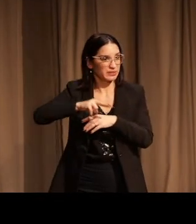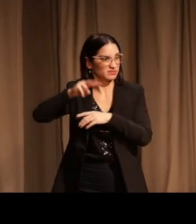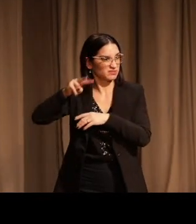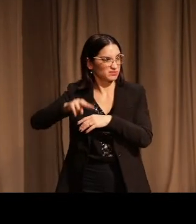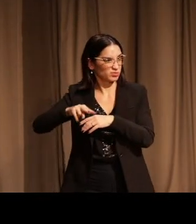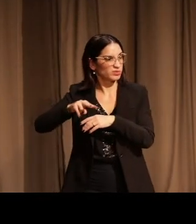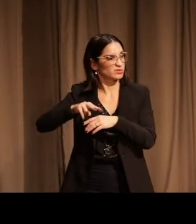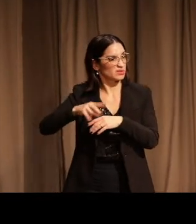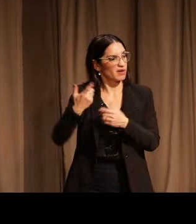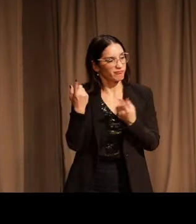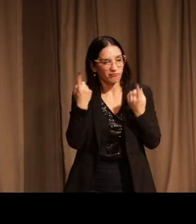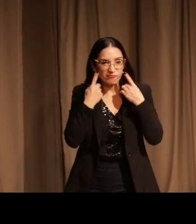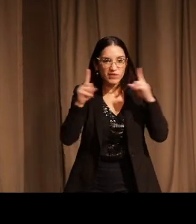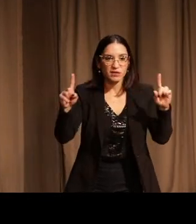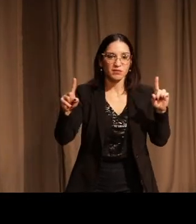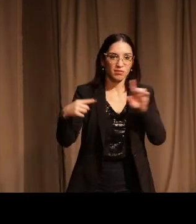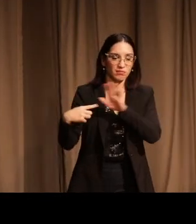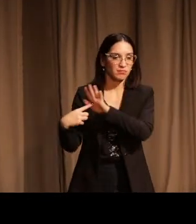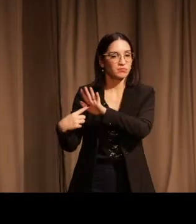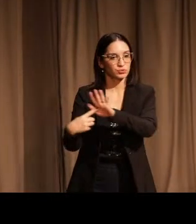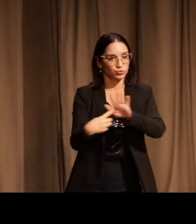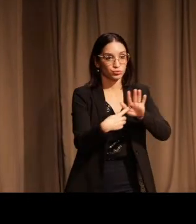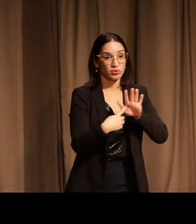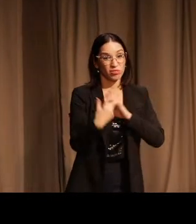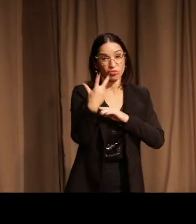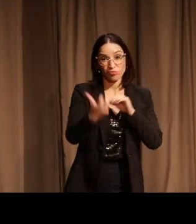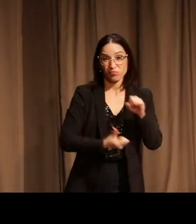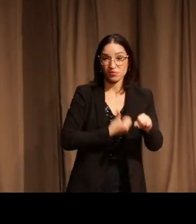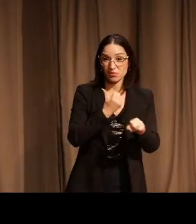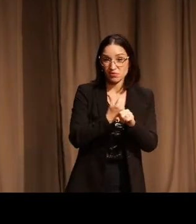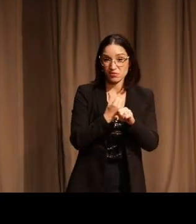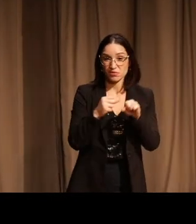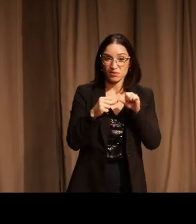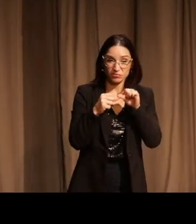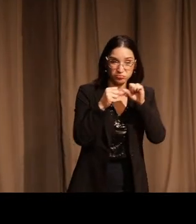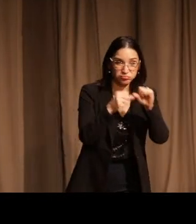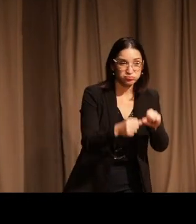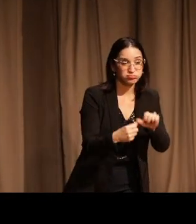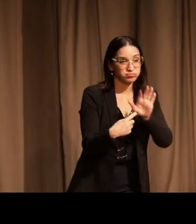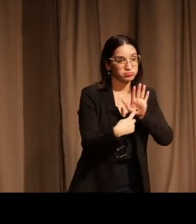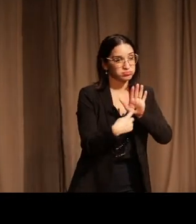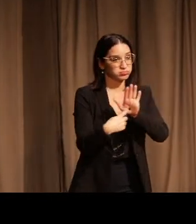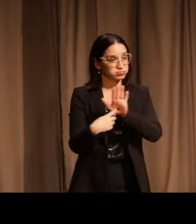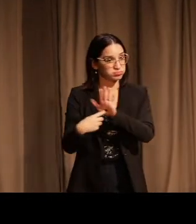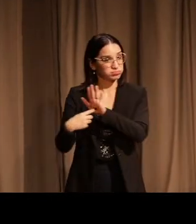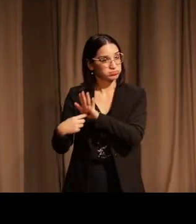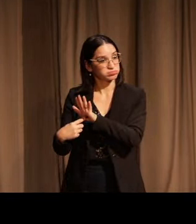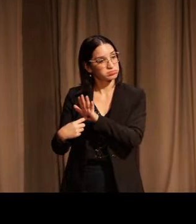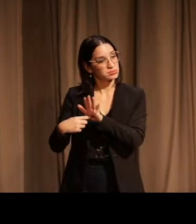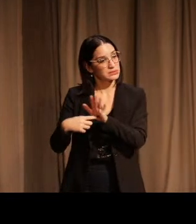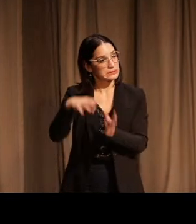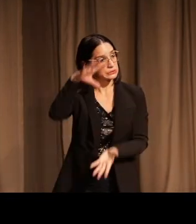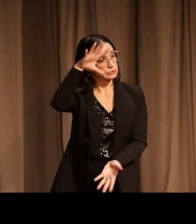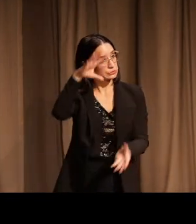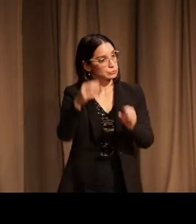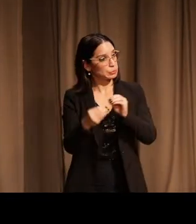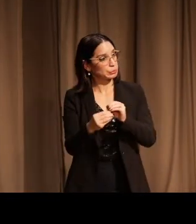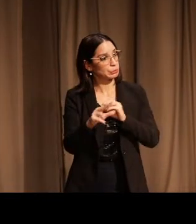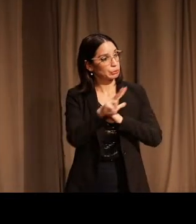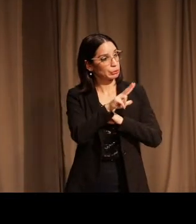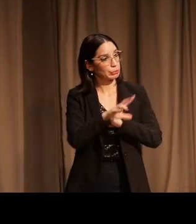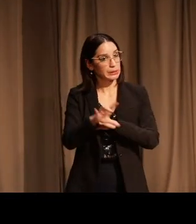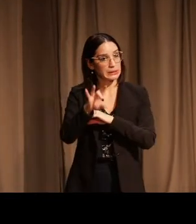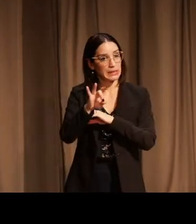oracle deck. It took me 3 years to painting, a total of 38 paintings, and this